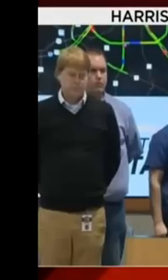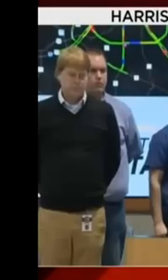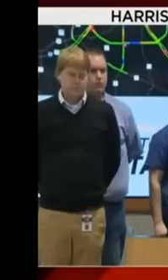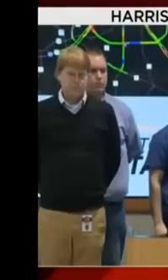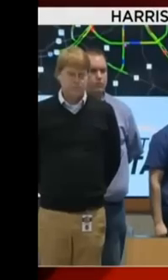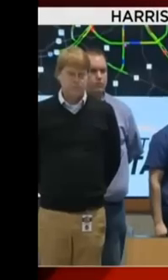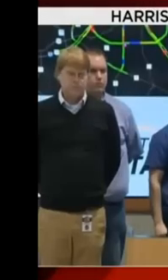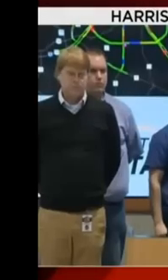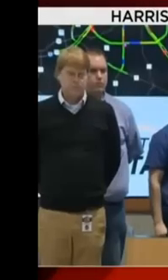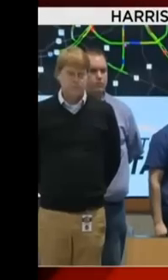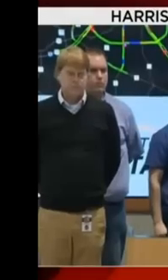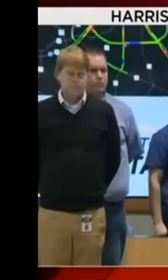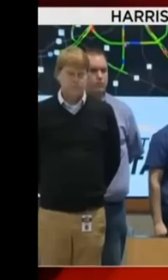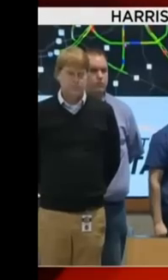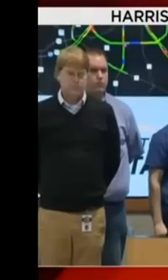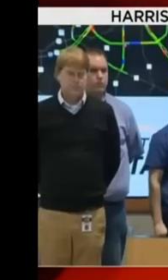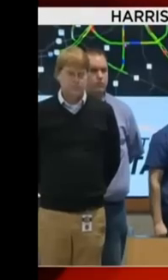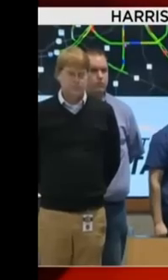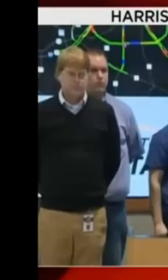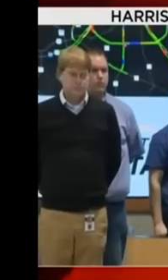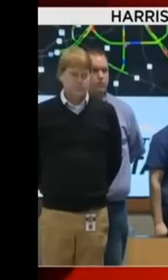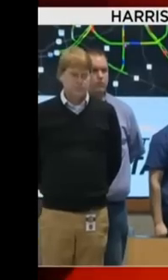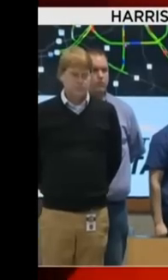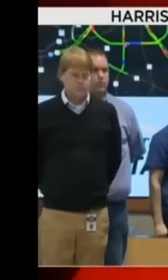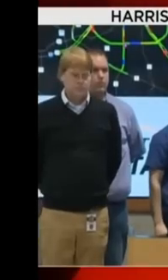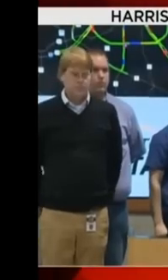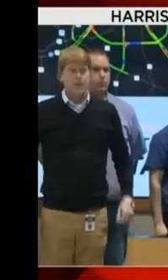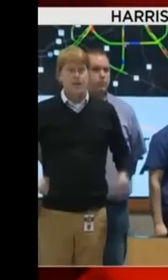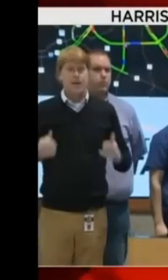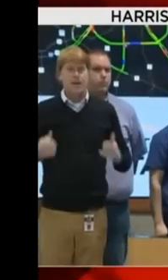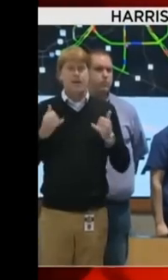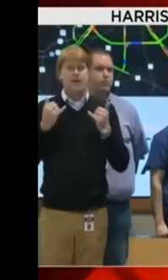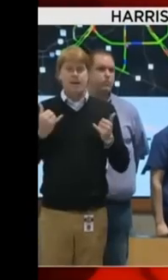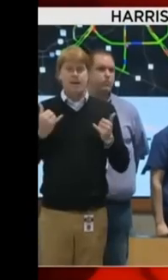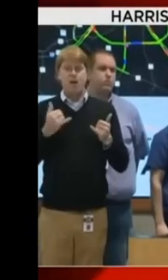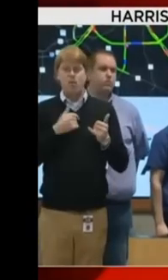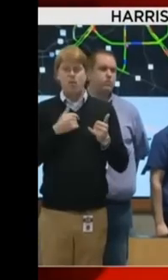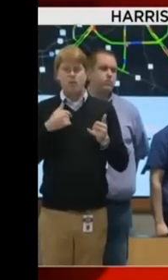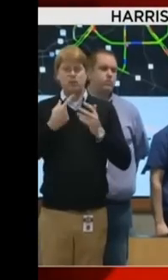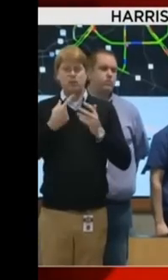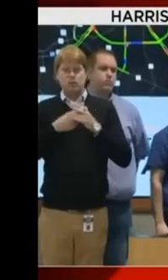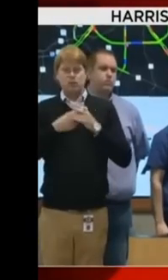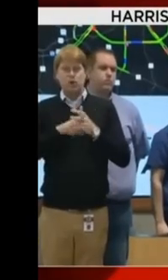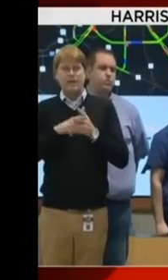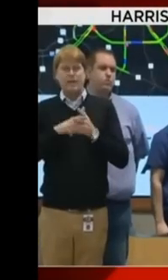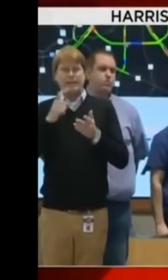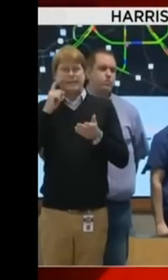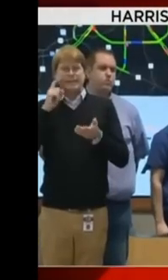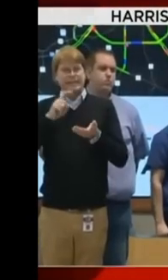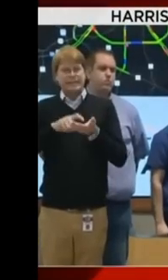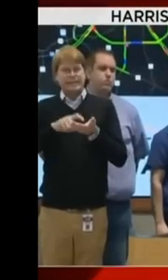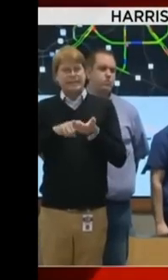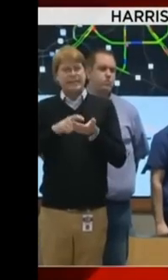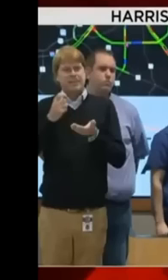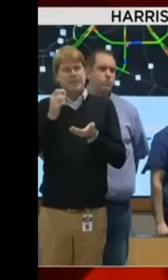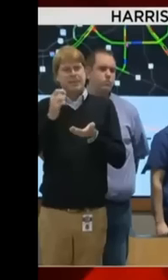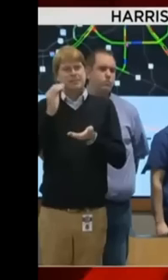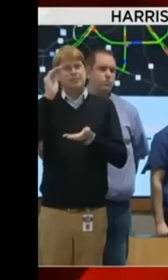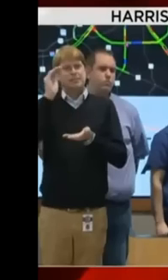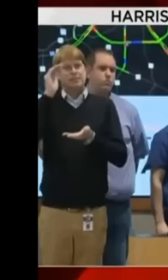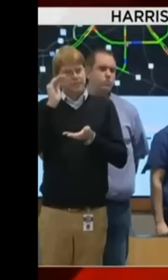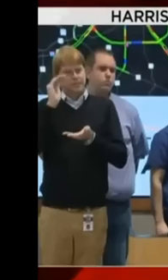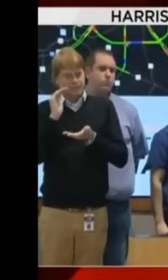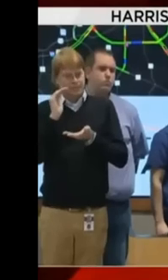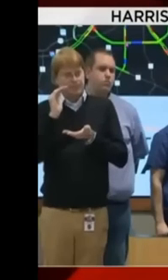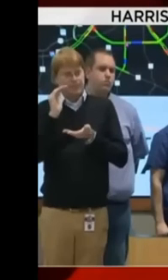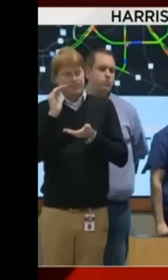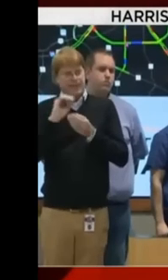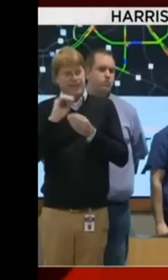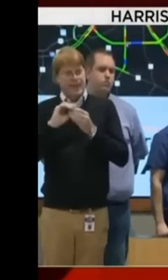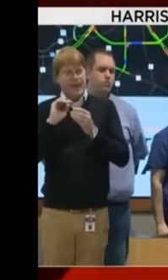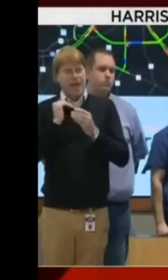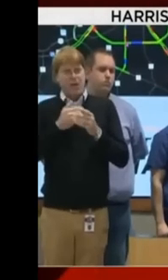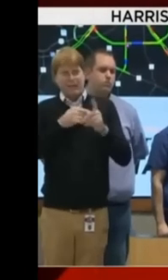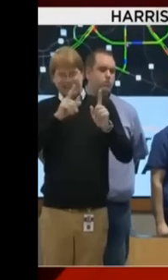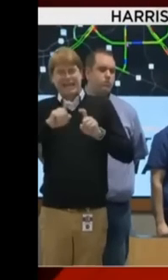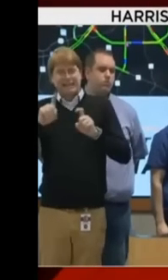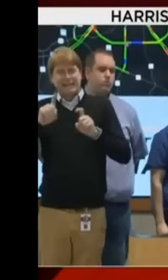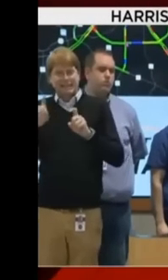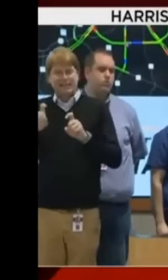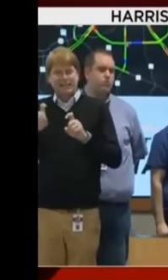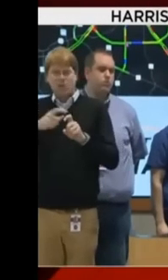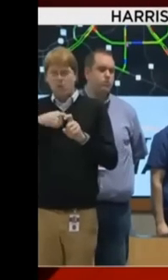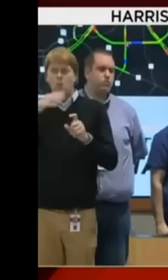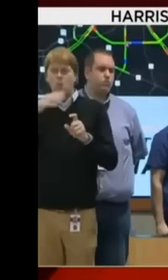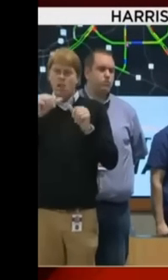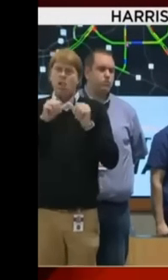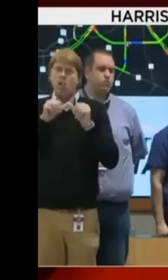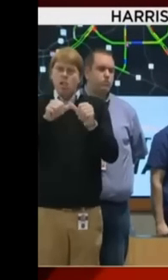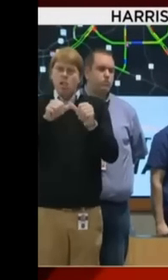la calidad del aire. We are in fact starting to see a little bit of a downward trend in our samples, and we will